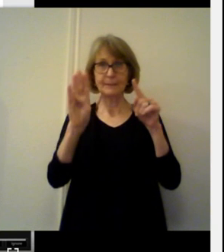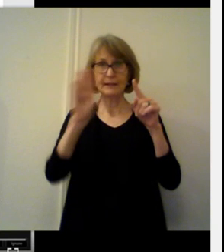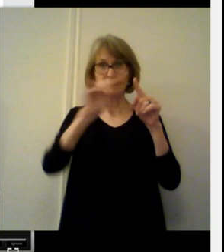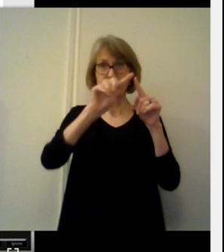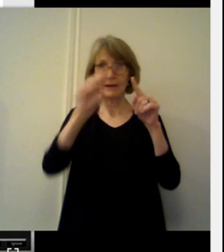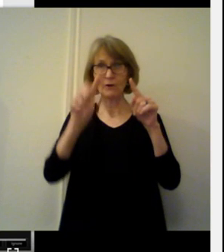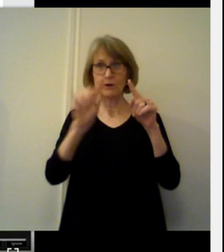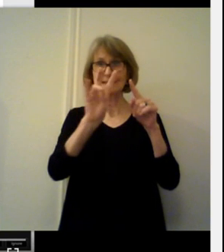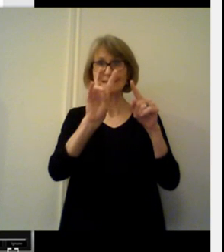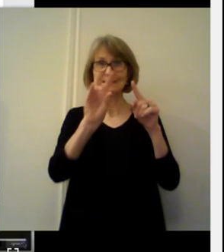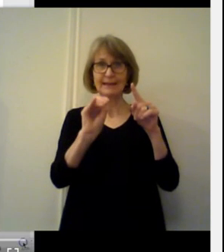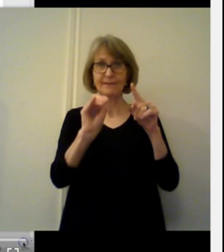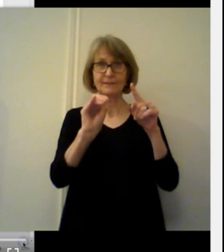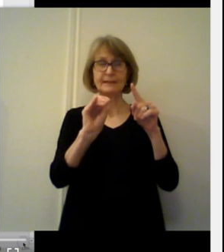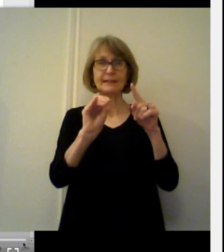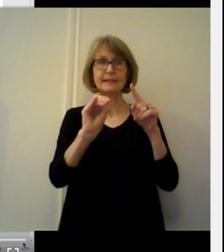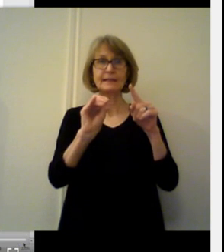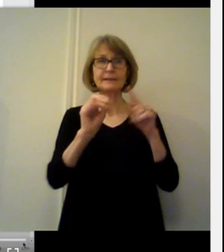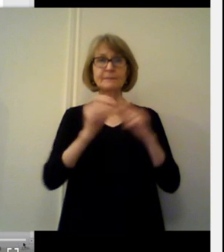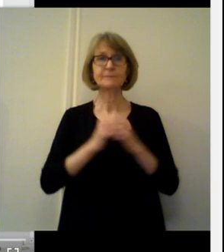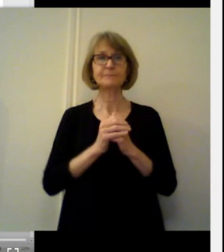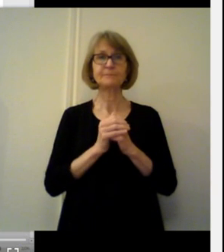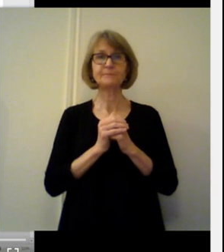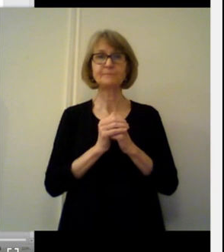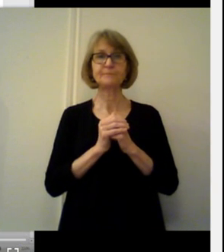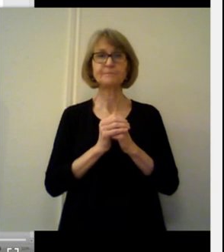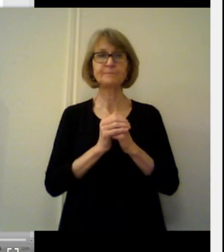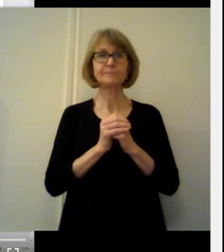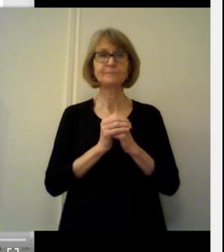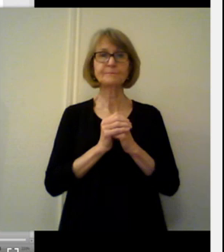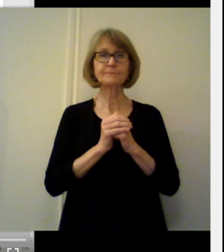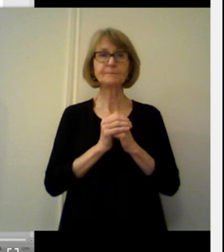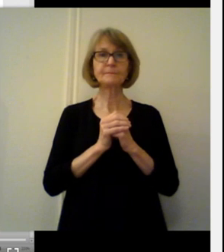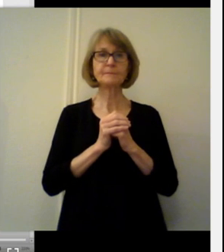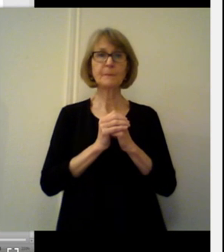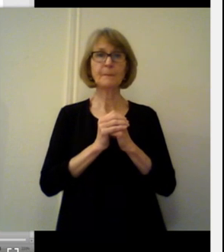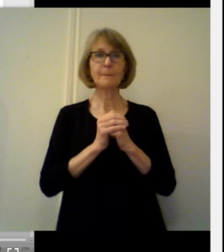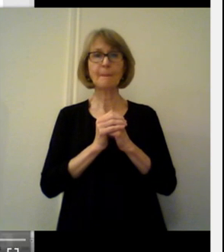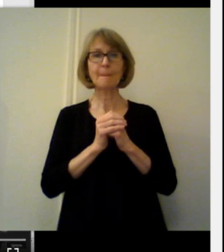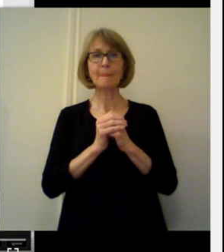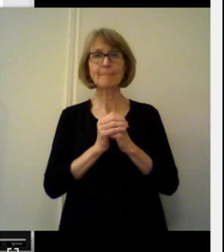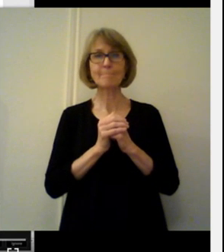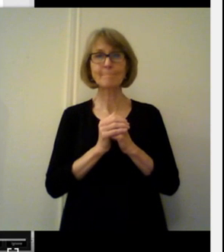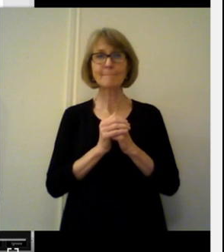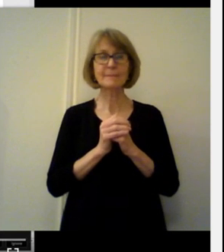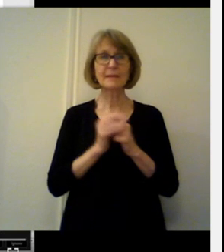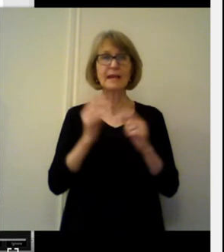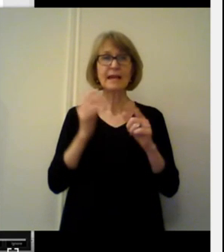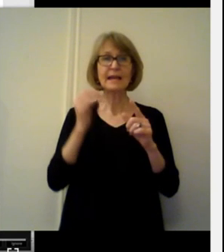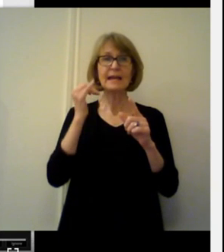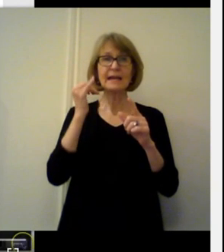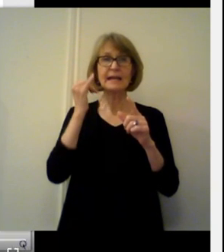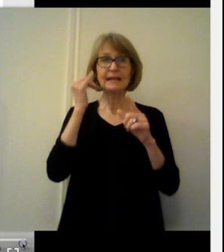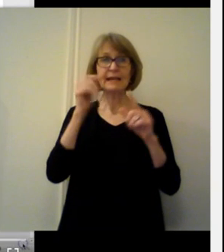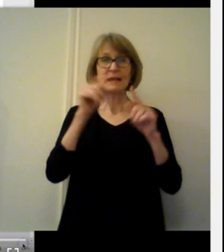Okay, we're going to ignore that right now. All right, so then if this is the intercepted